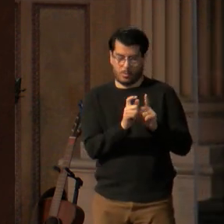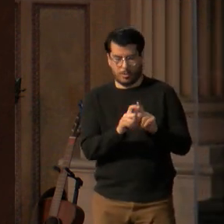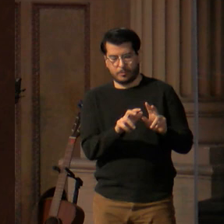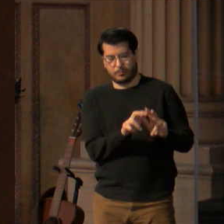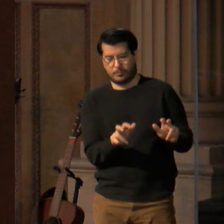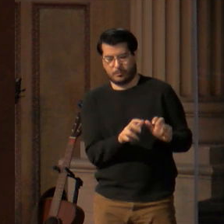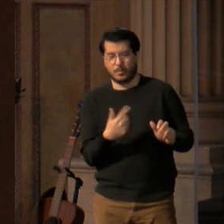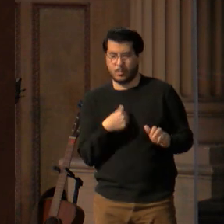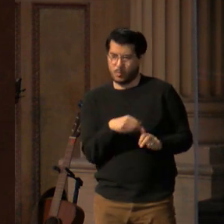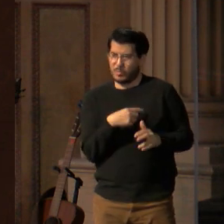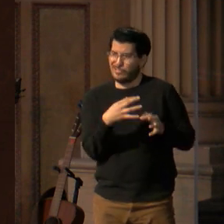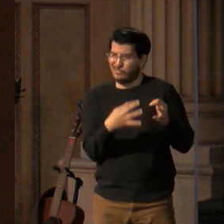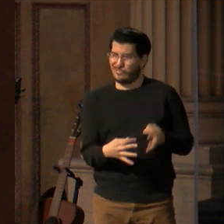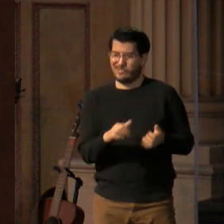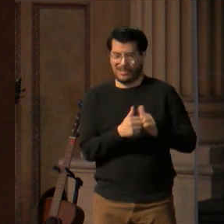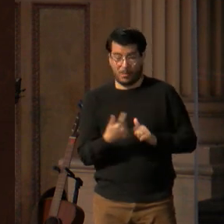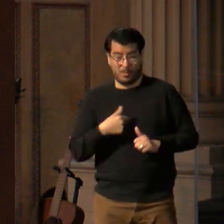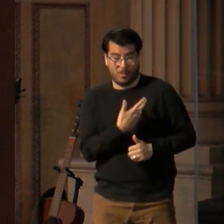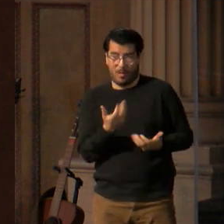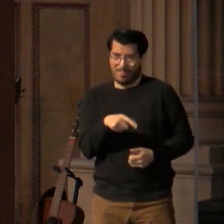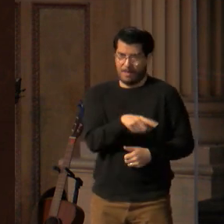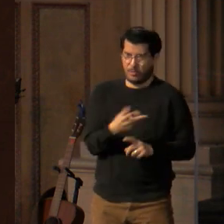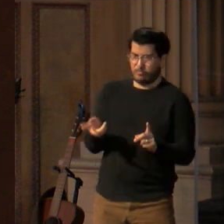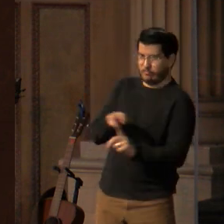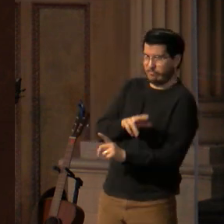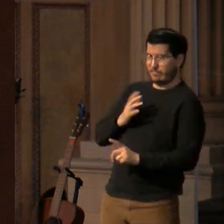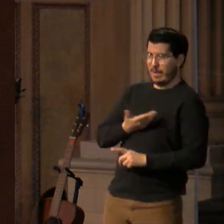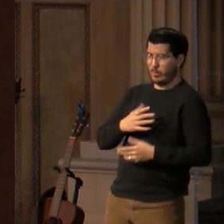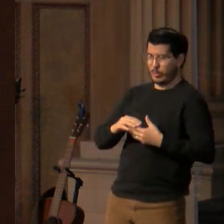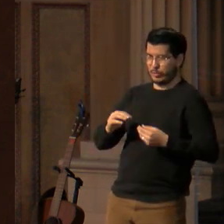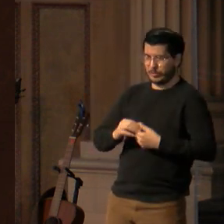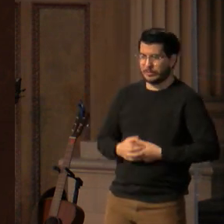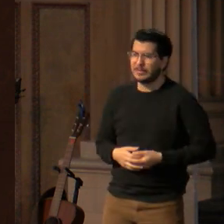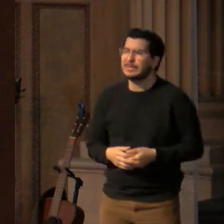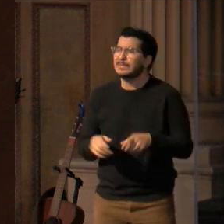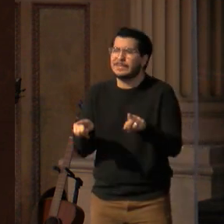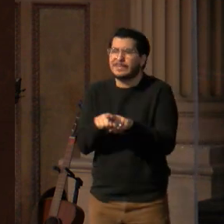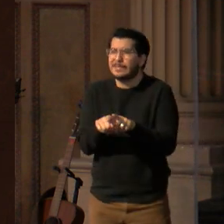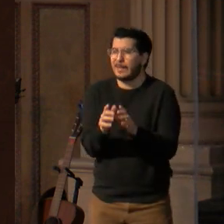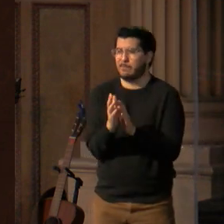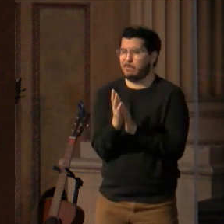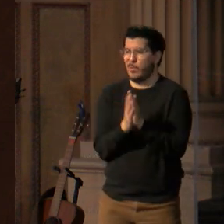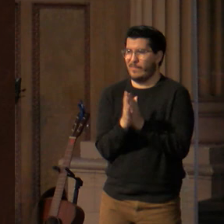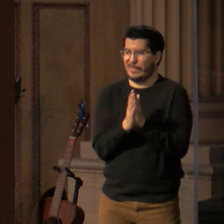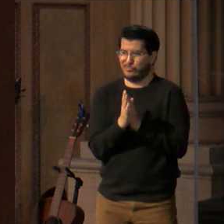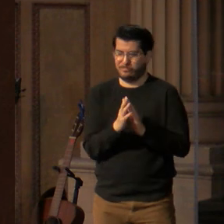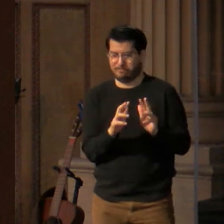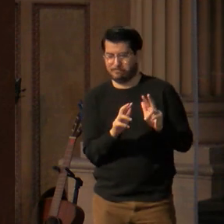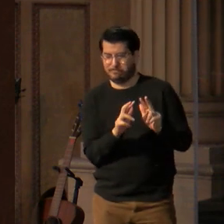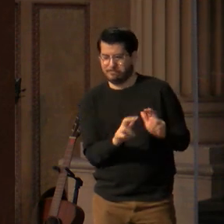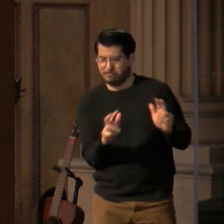In the same way, we only judge the motives of others how we would want our motives to be judged.